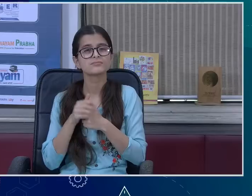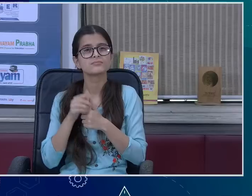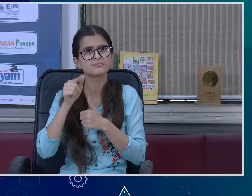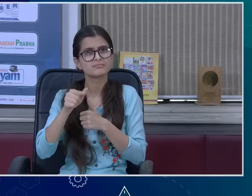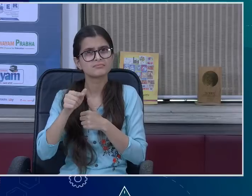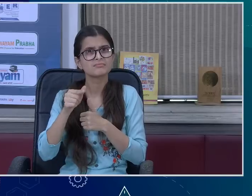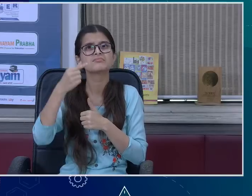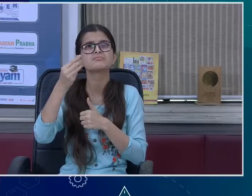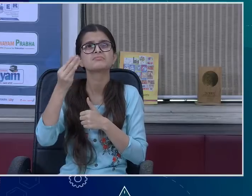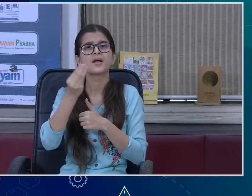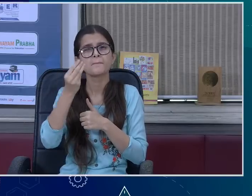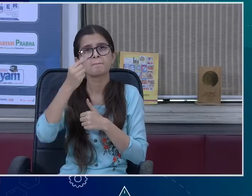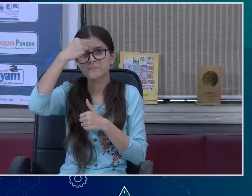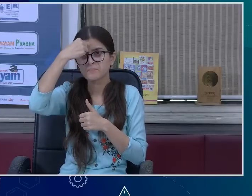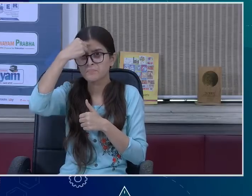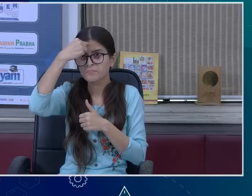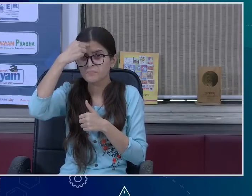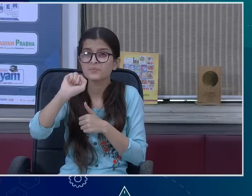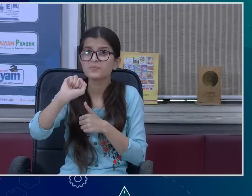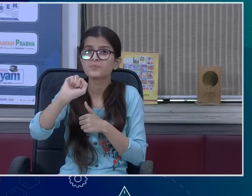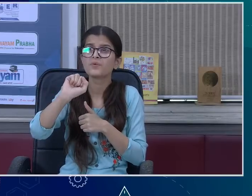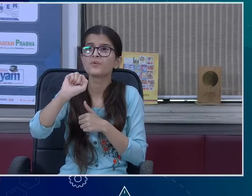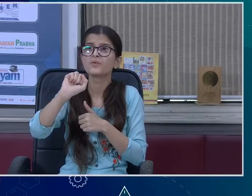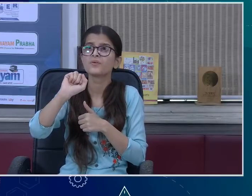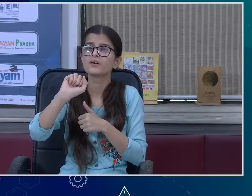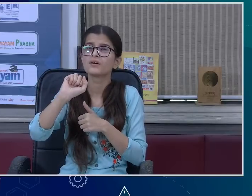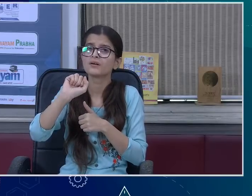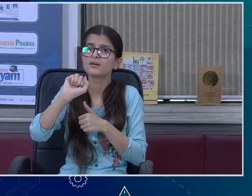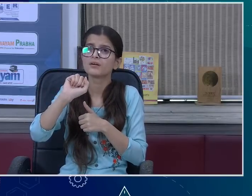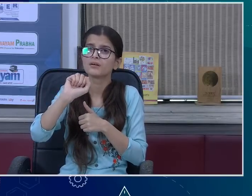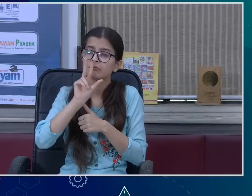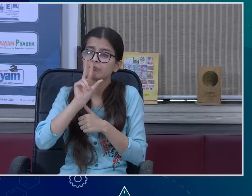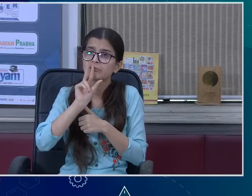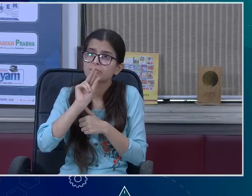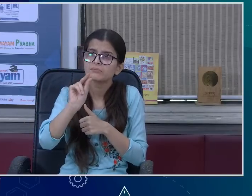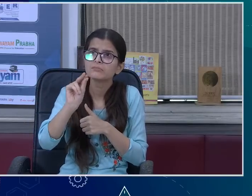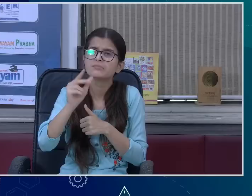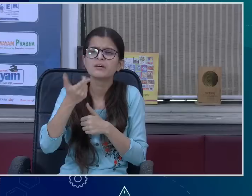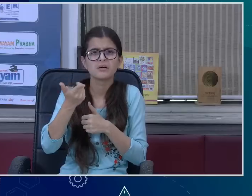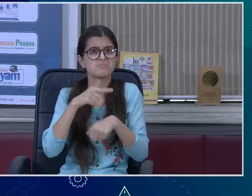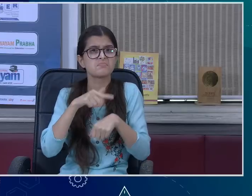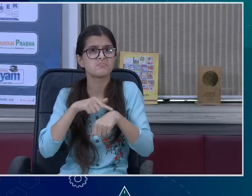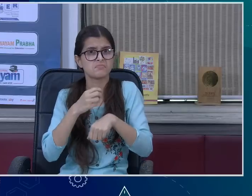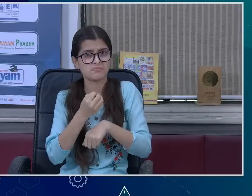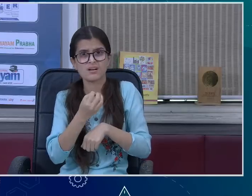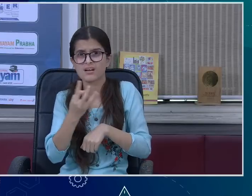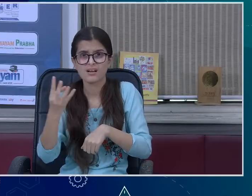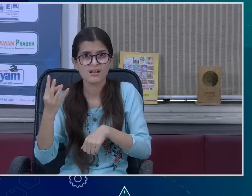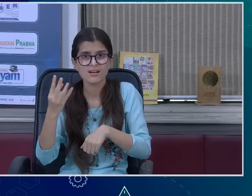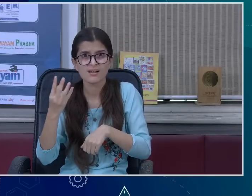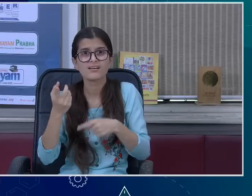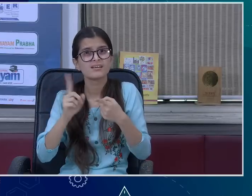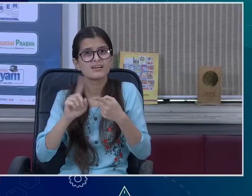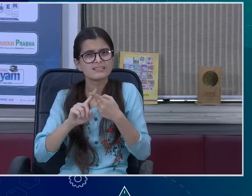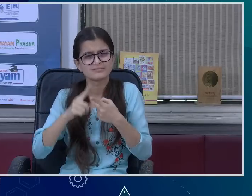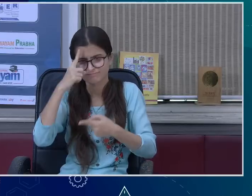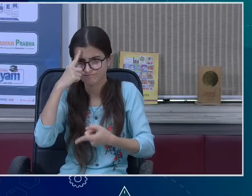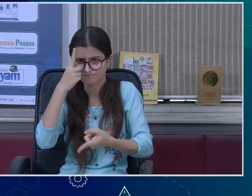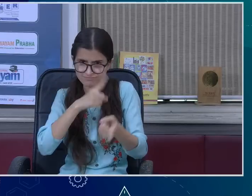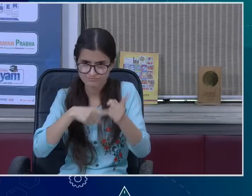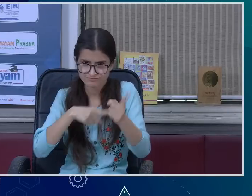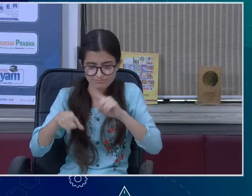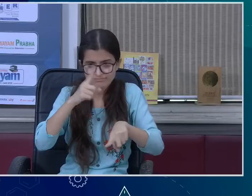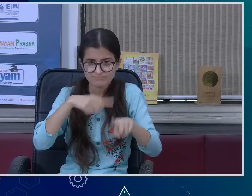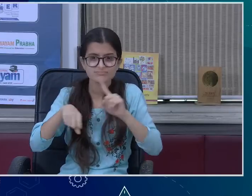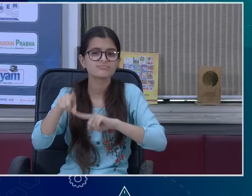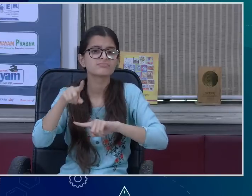of a deficit. It is like a platform wherein you can do many kind of manipulation before shifting